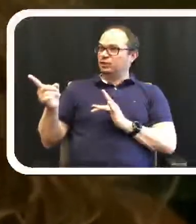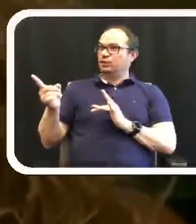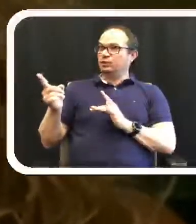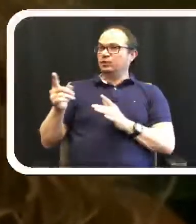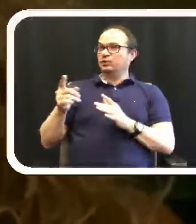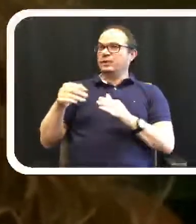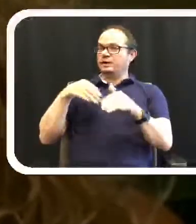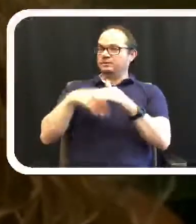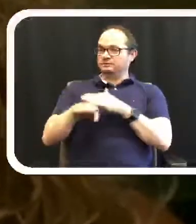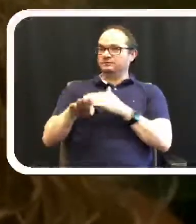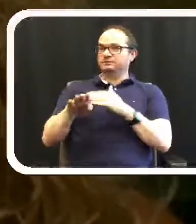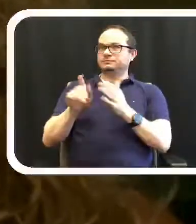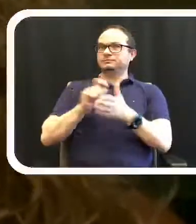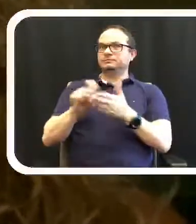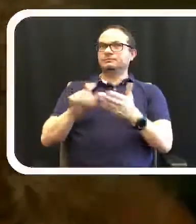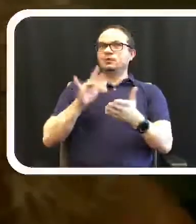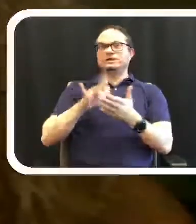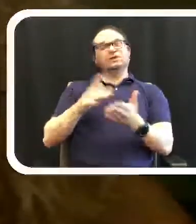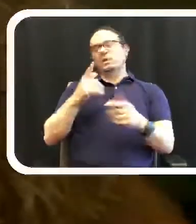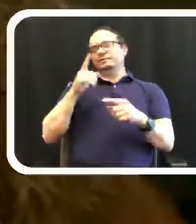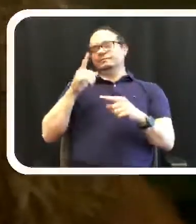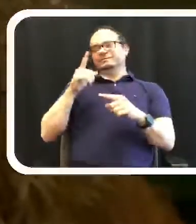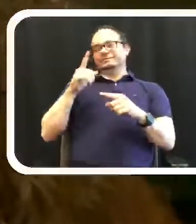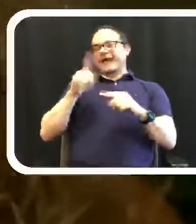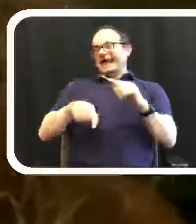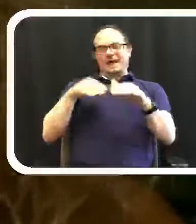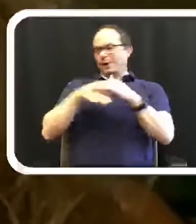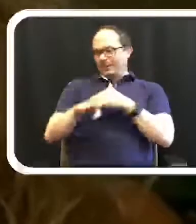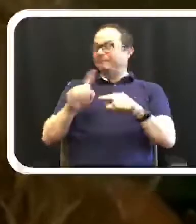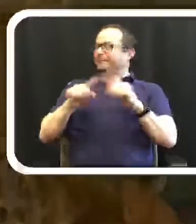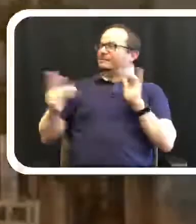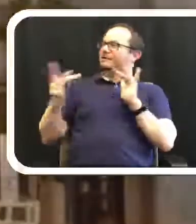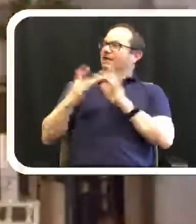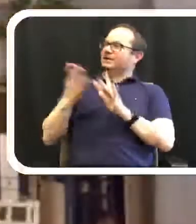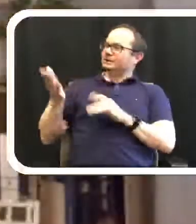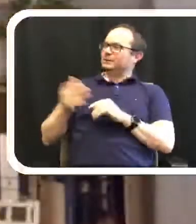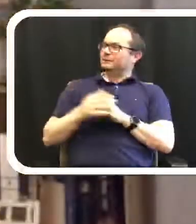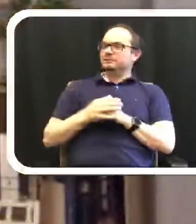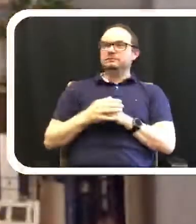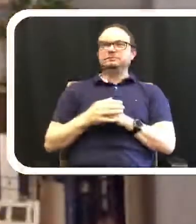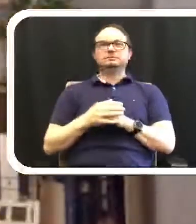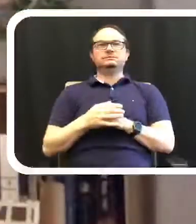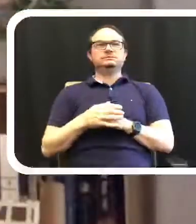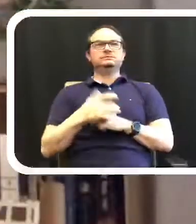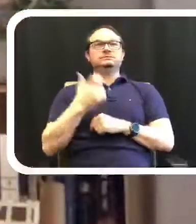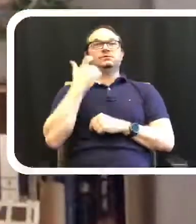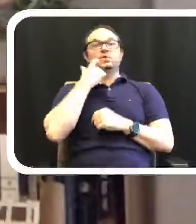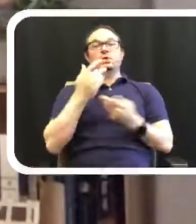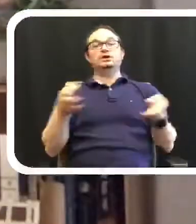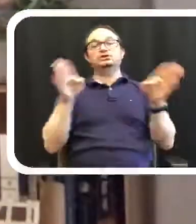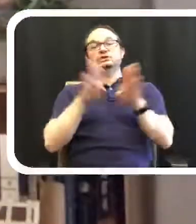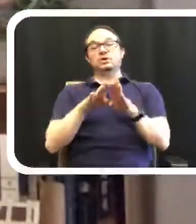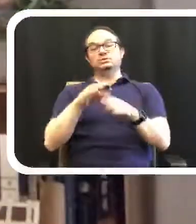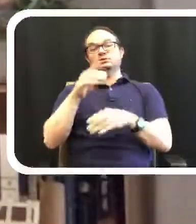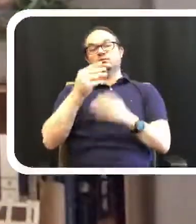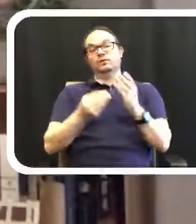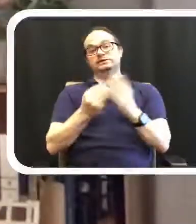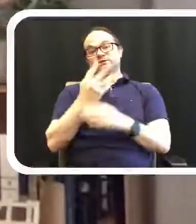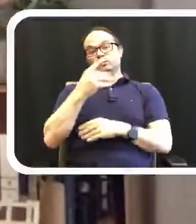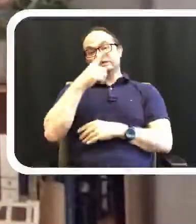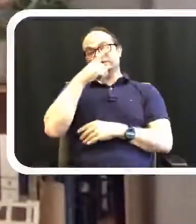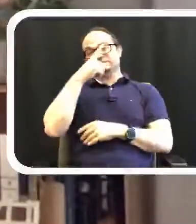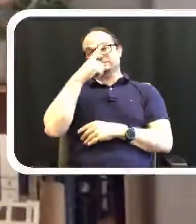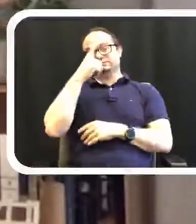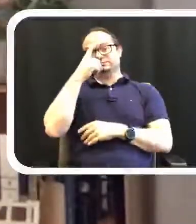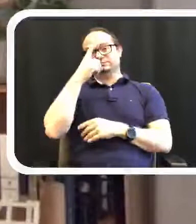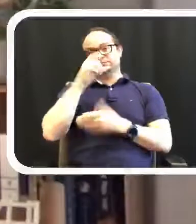come to the Writing Center? Or I guess at this point, just get in touch with you. So we just closed for the semester on